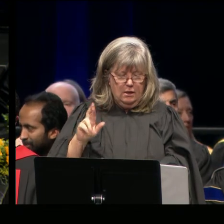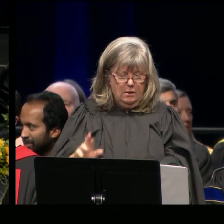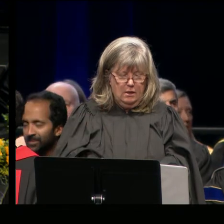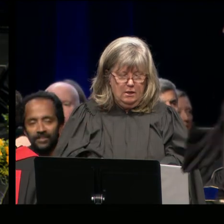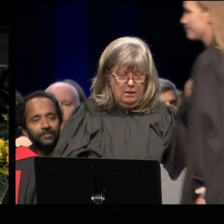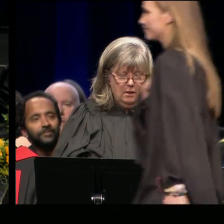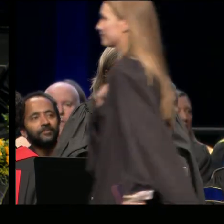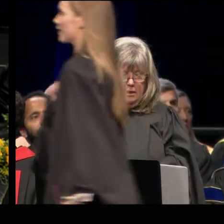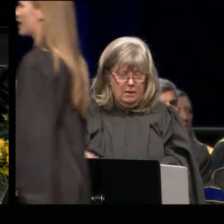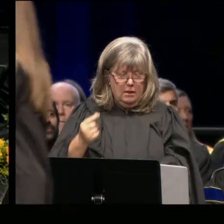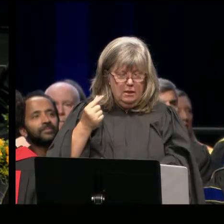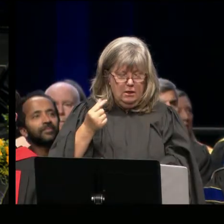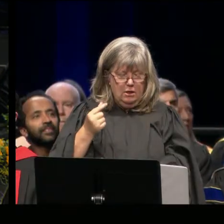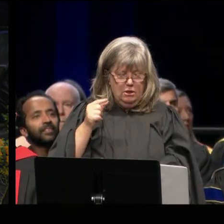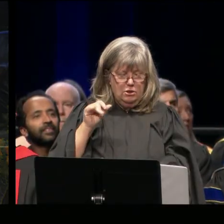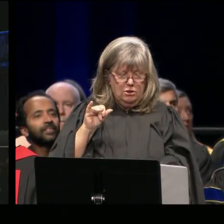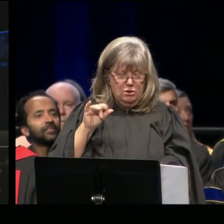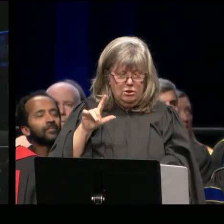Jillian Skippin.